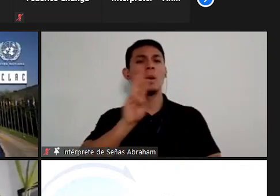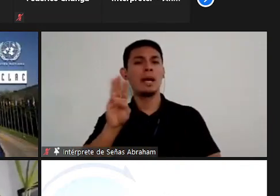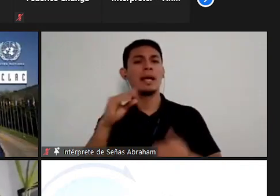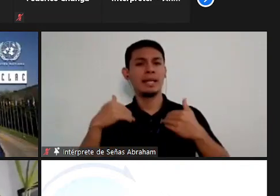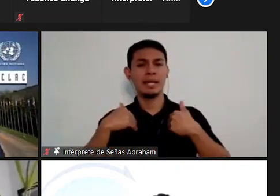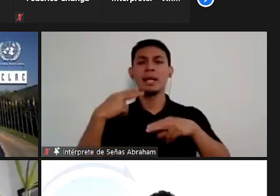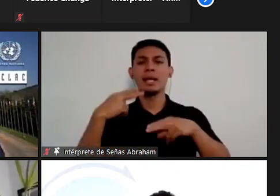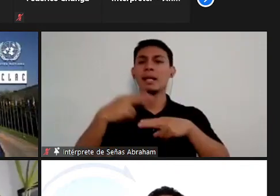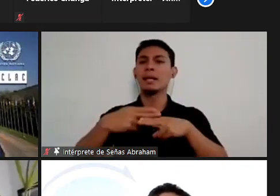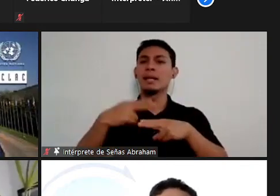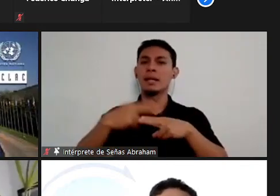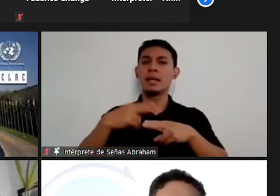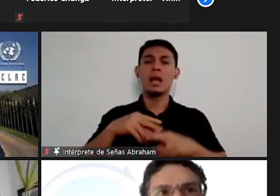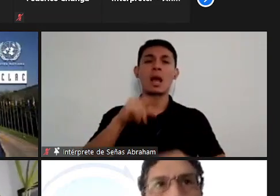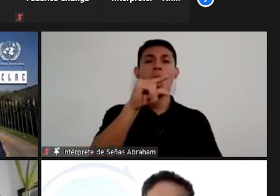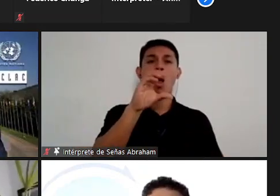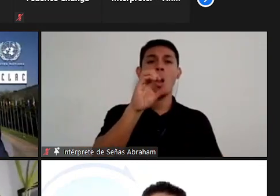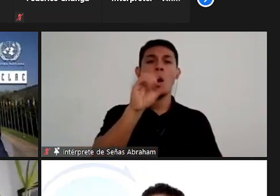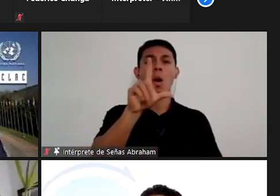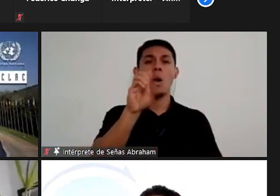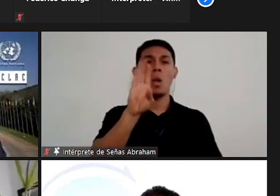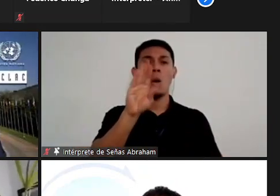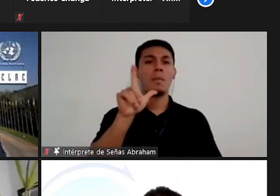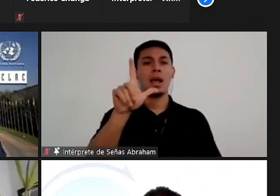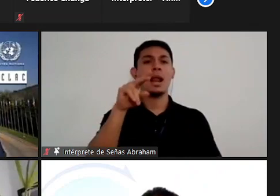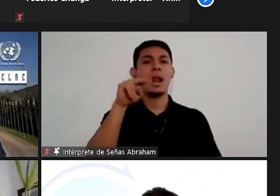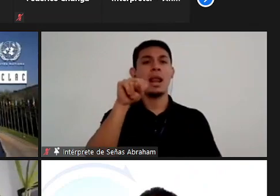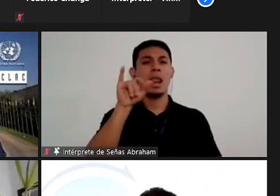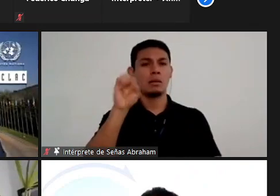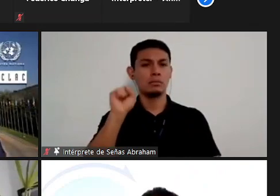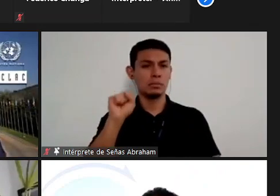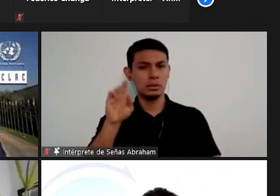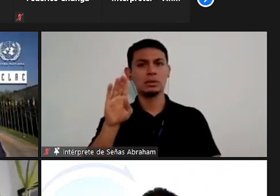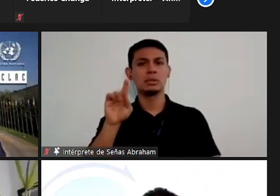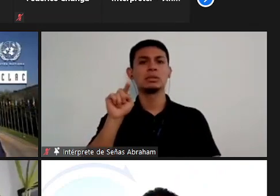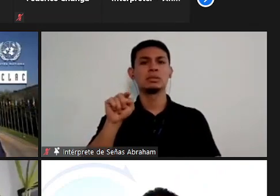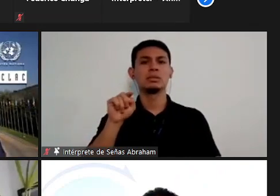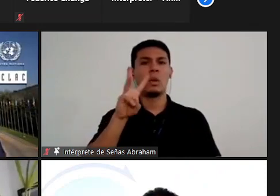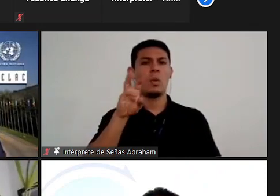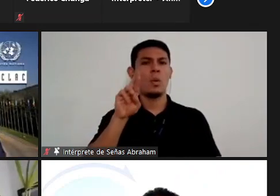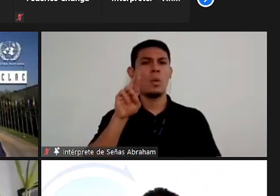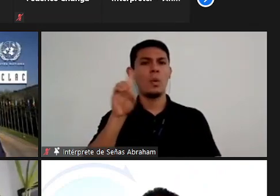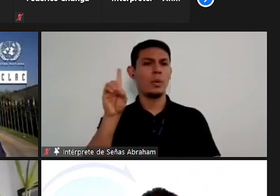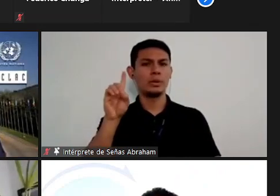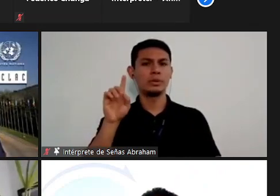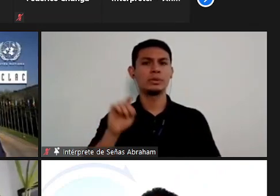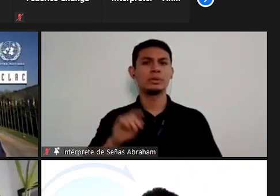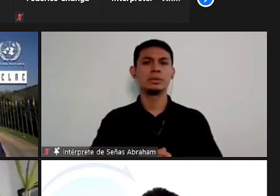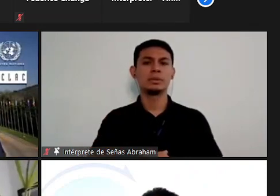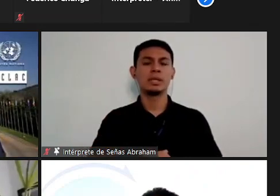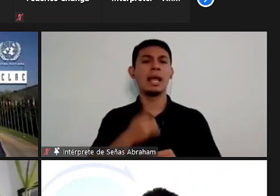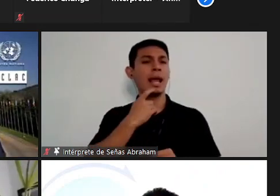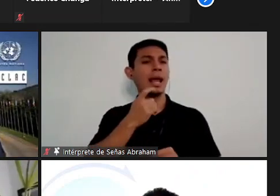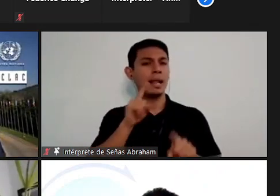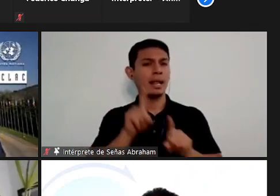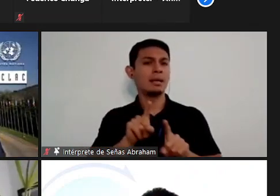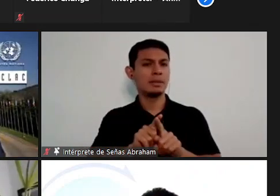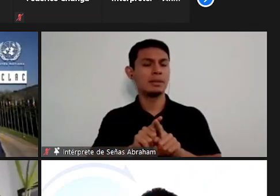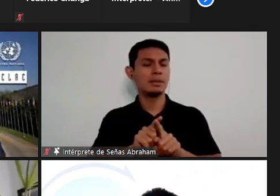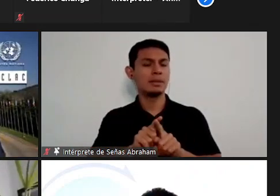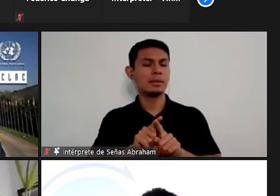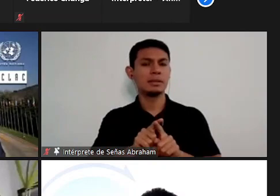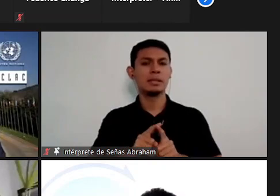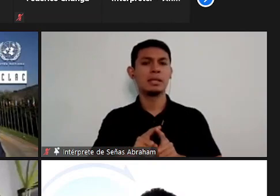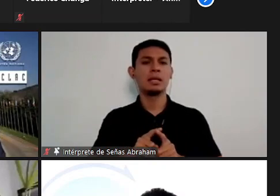the webpage that we have that it's uh called the globalapp.org and we would like also